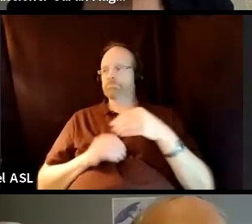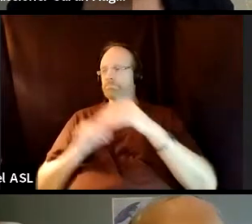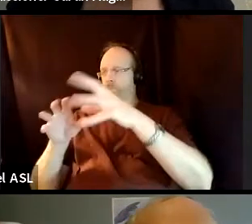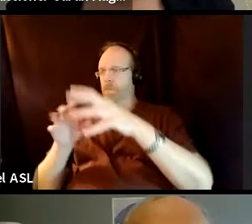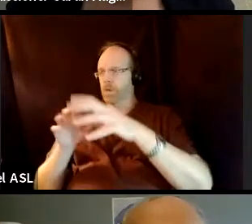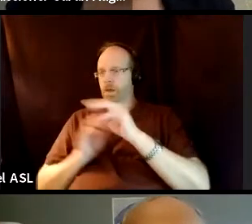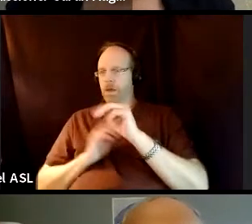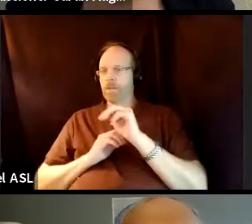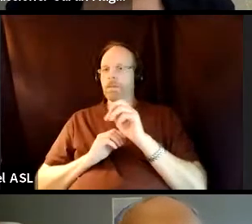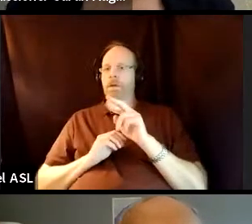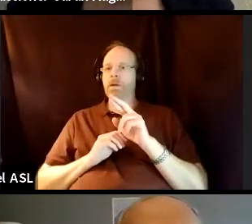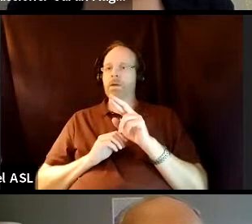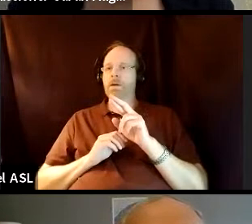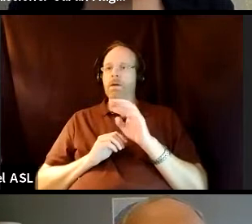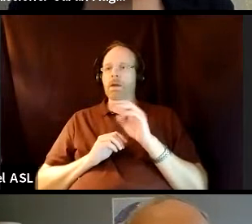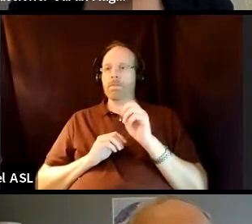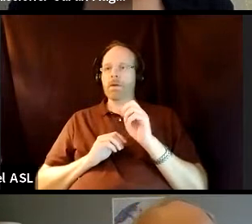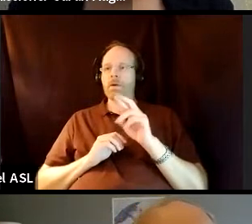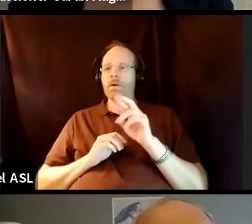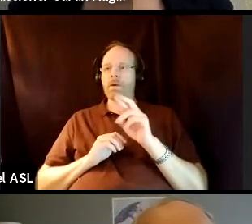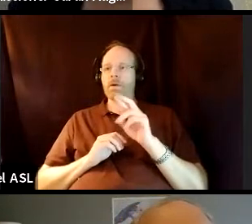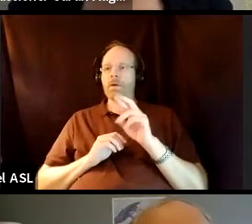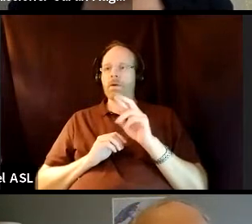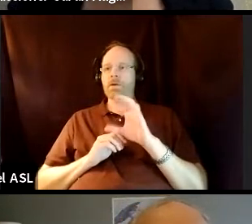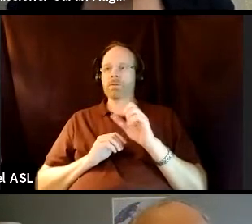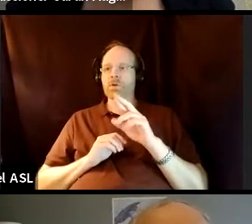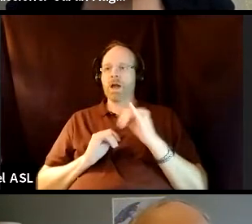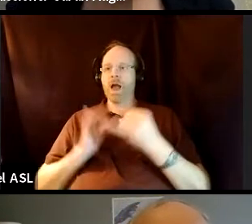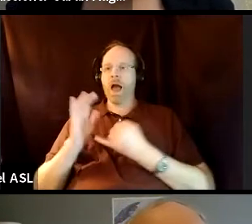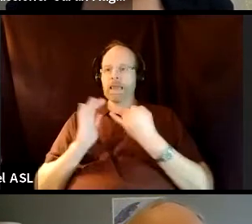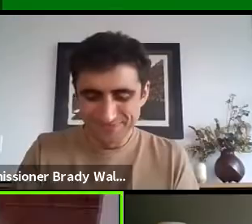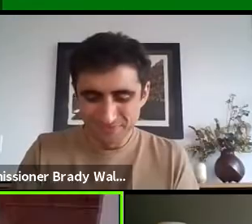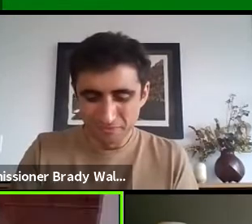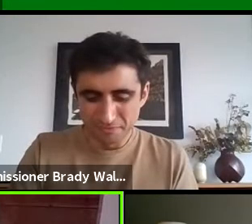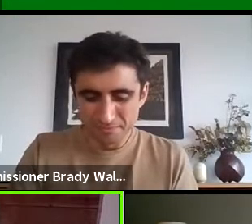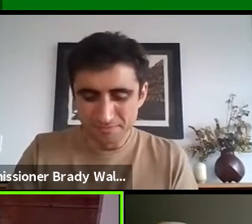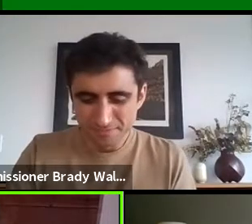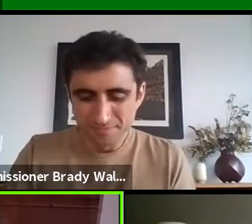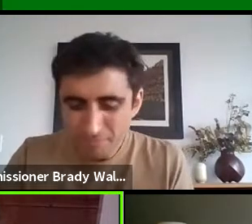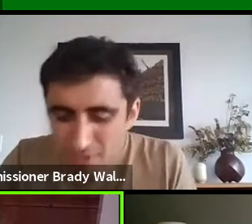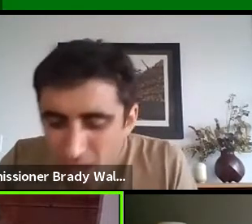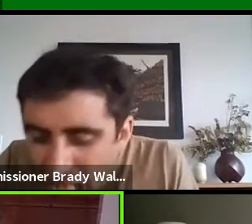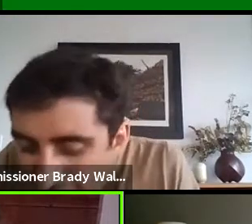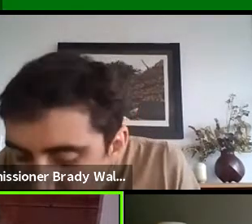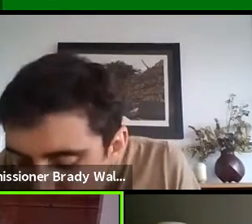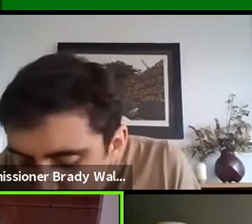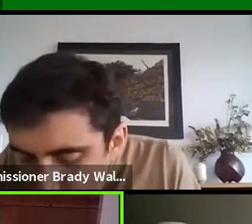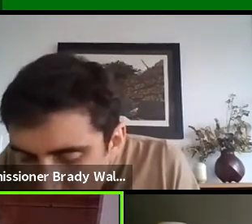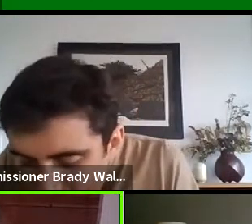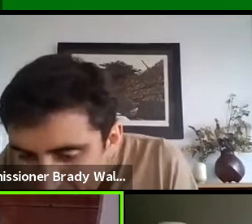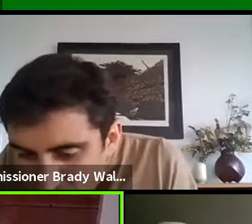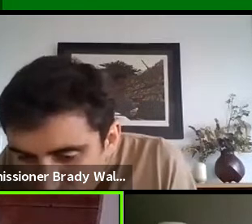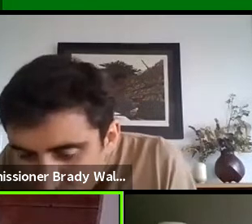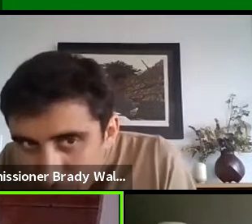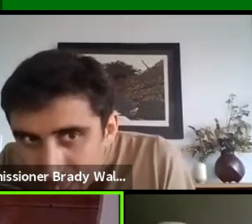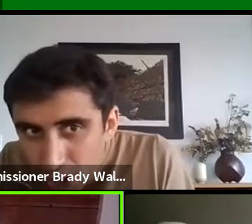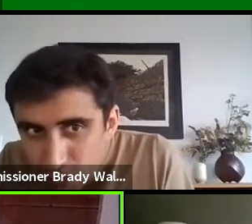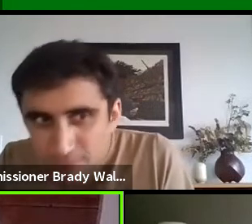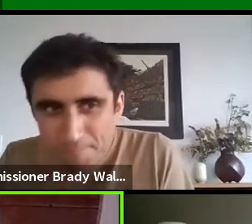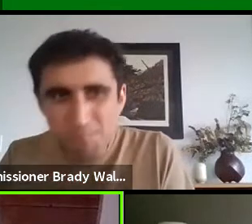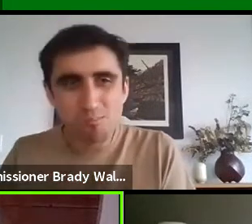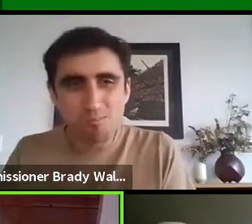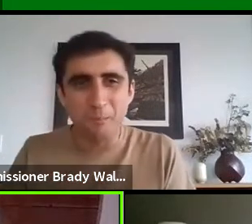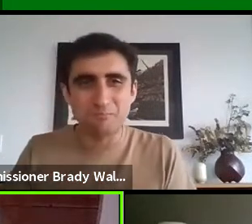door. That's what I got to say today. Hey, thank you, and good luck with your water witching. I mean, it's a gruesome